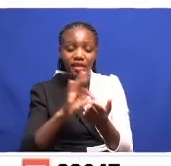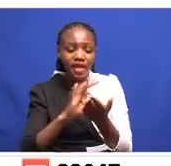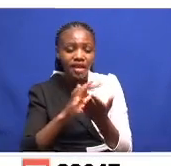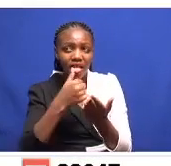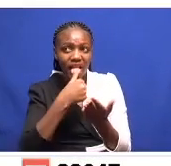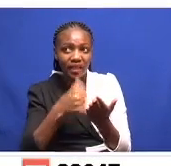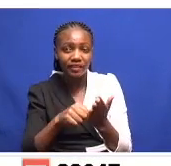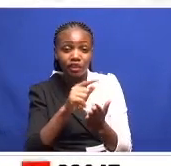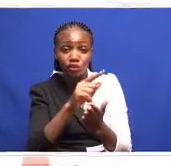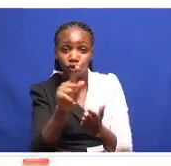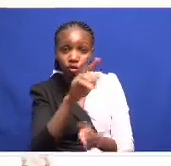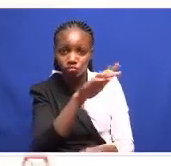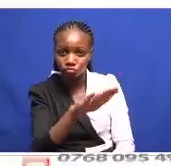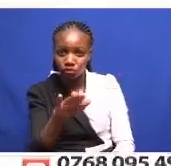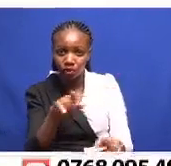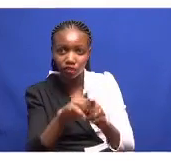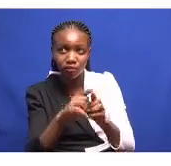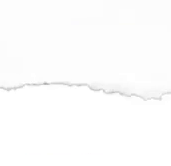govern